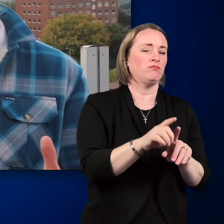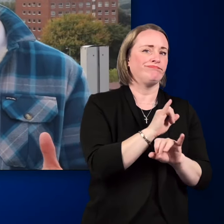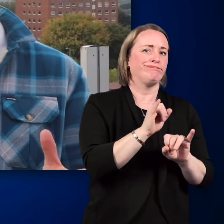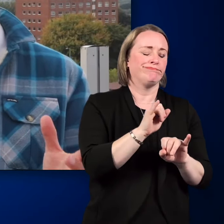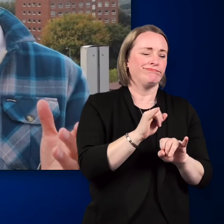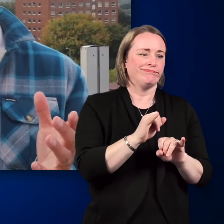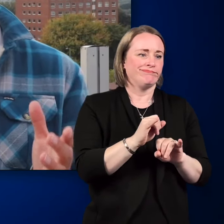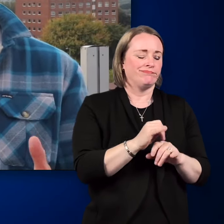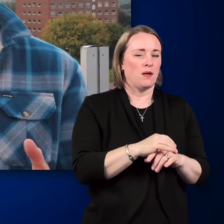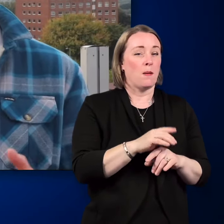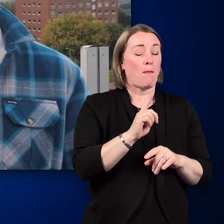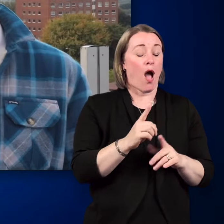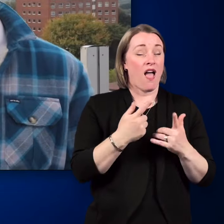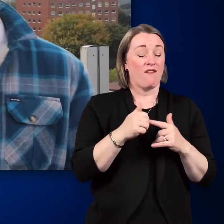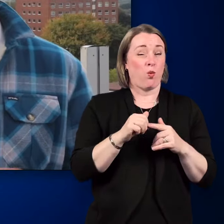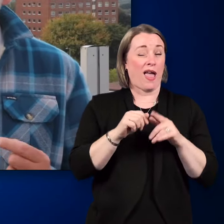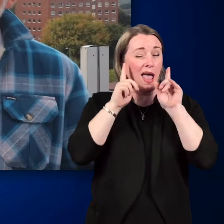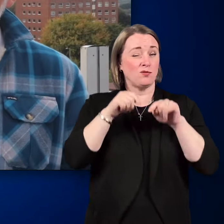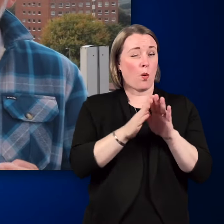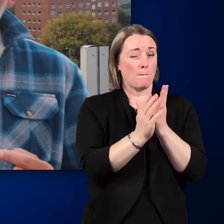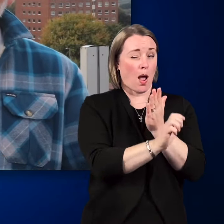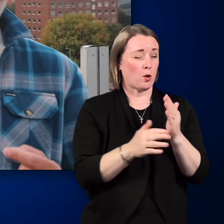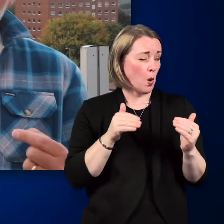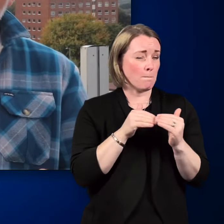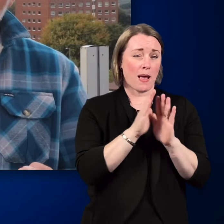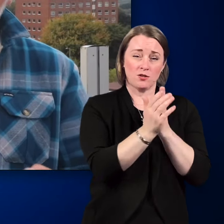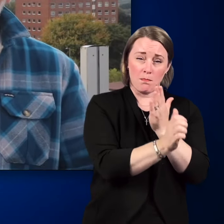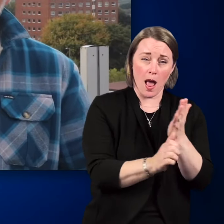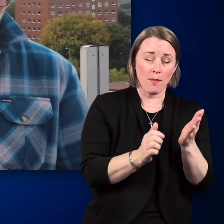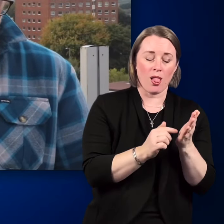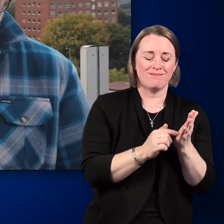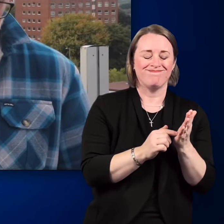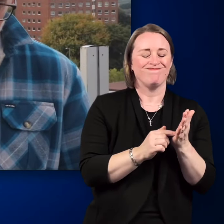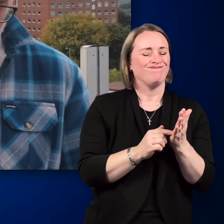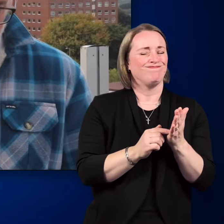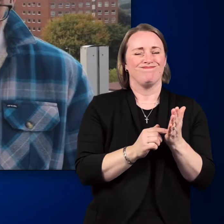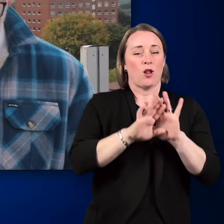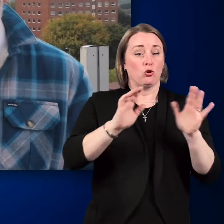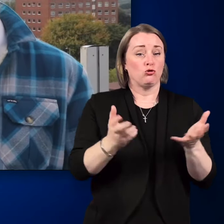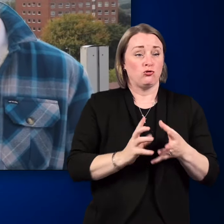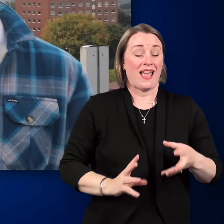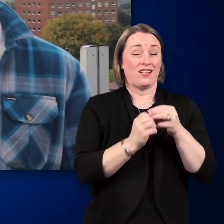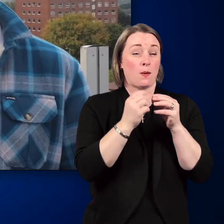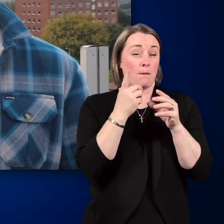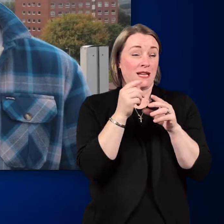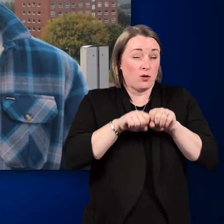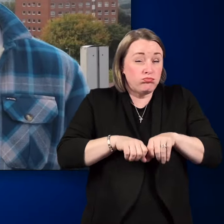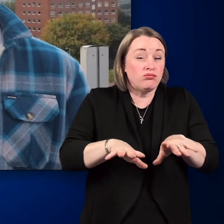if it doesn't line up with scripture, it's not going to unlock the potential of